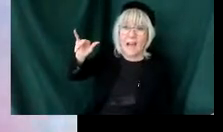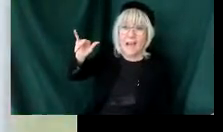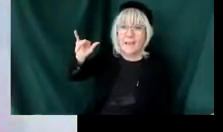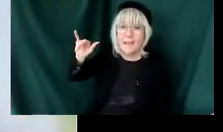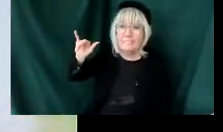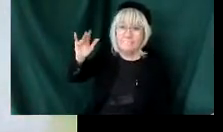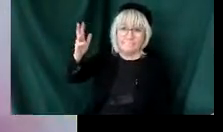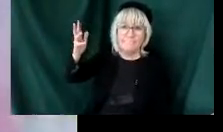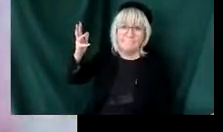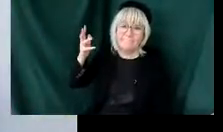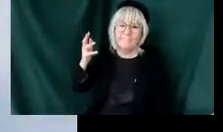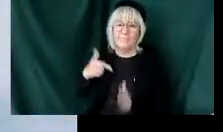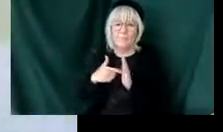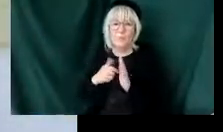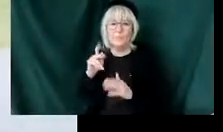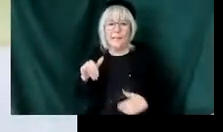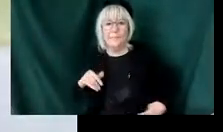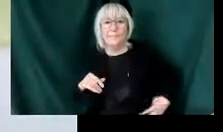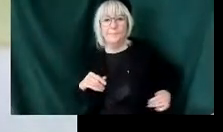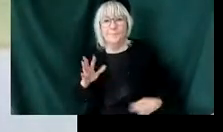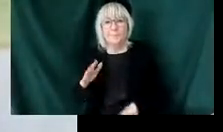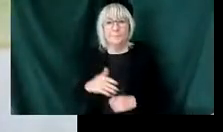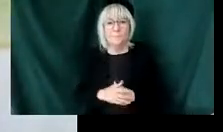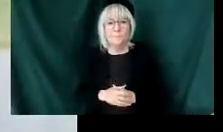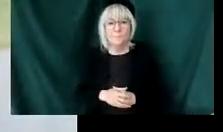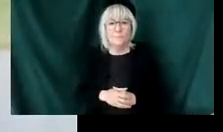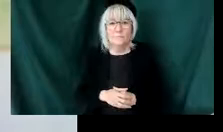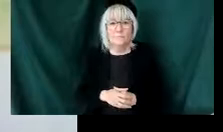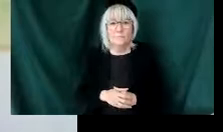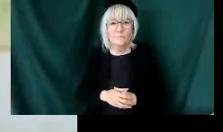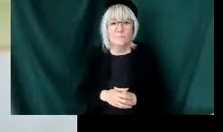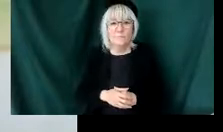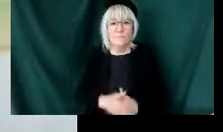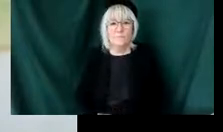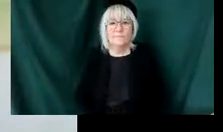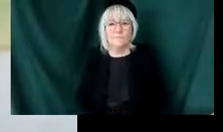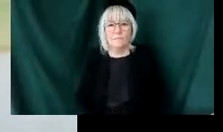I'm sorry, I'm showing you.